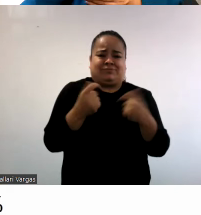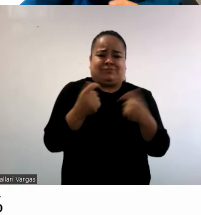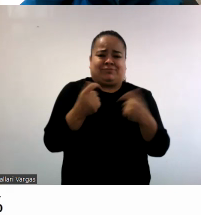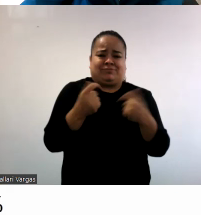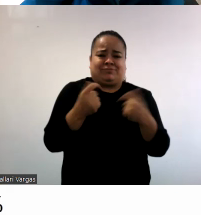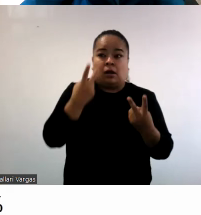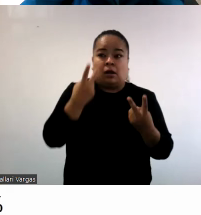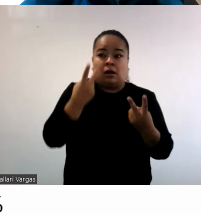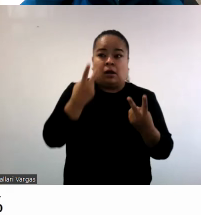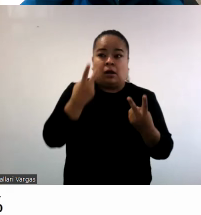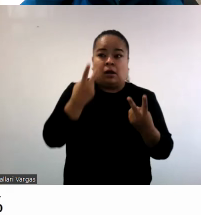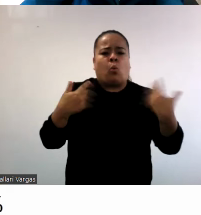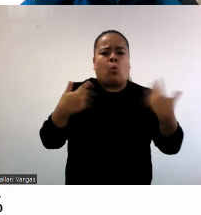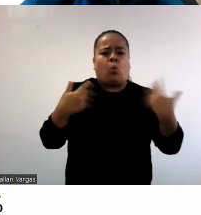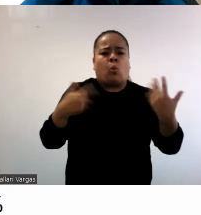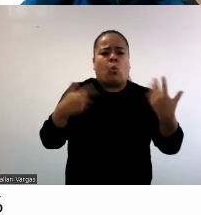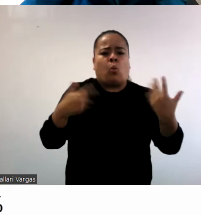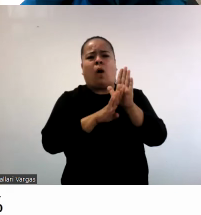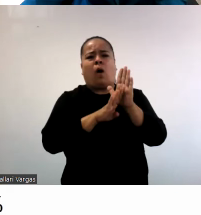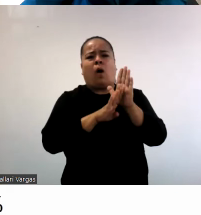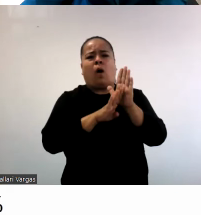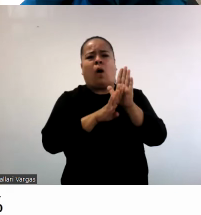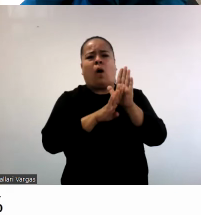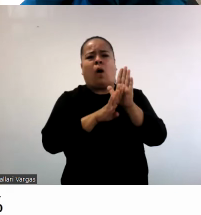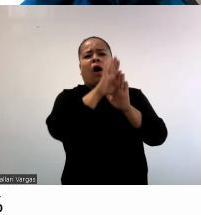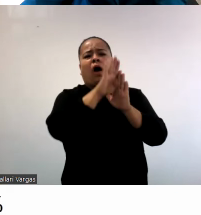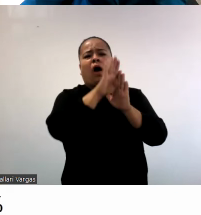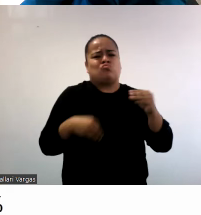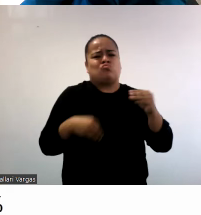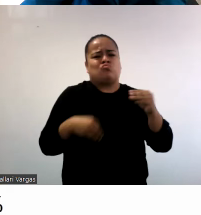we are seeing an important growth in cases.